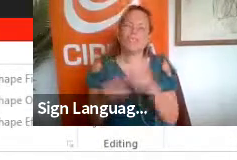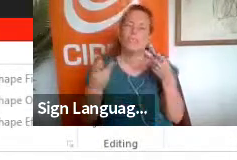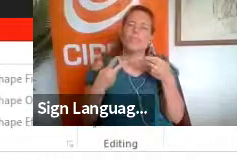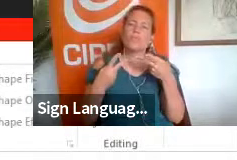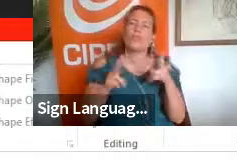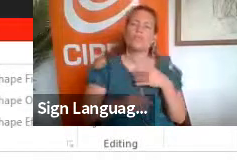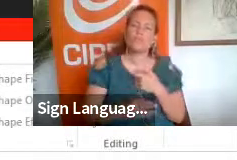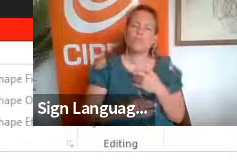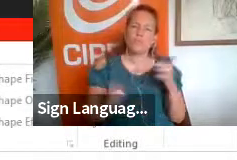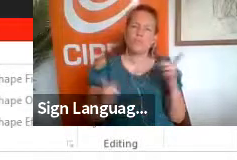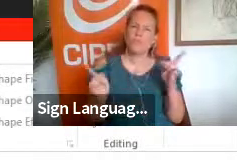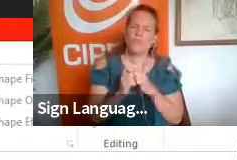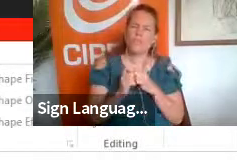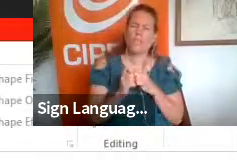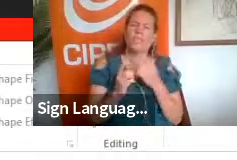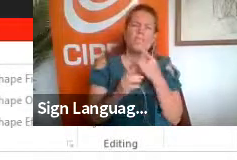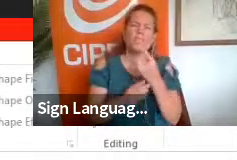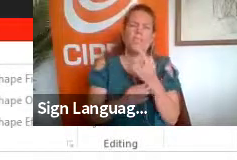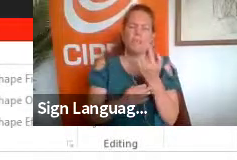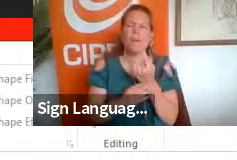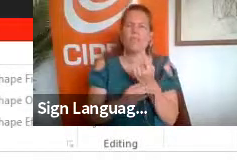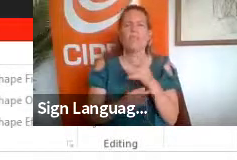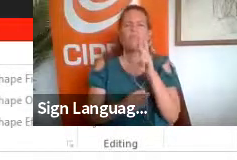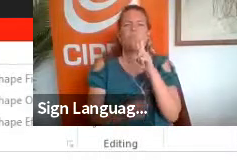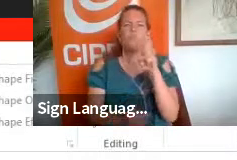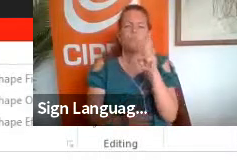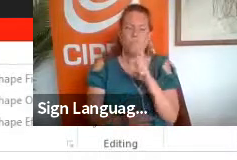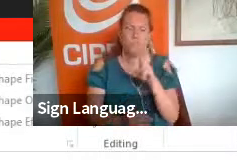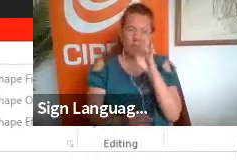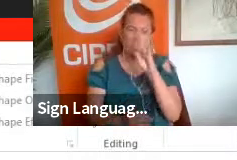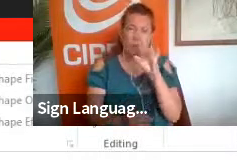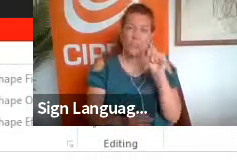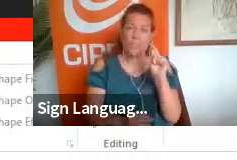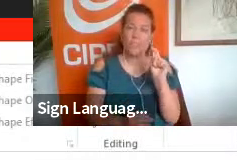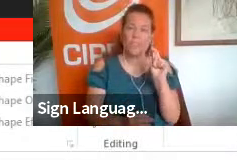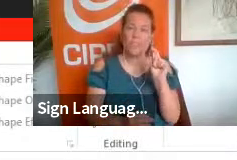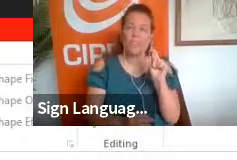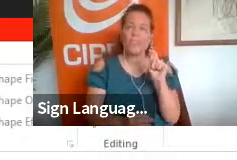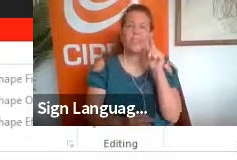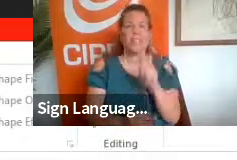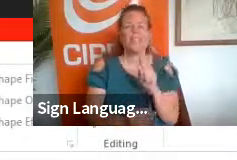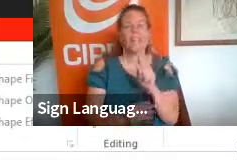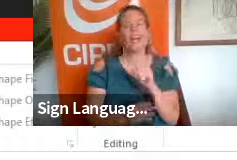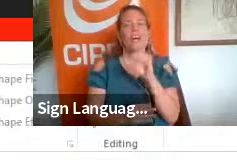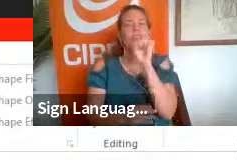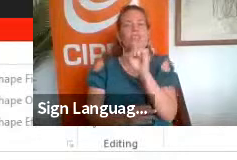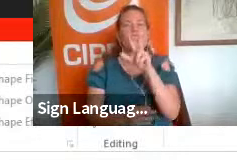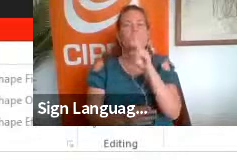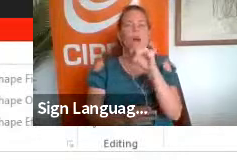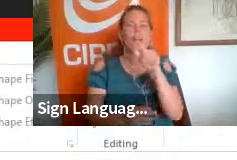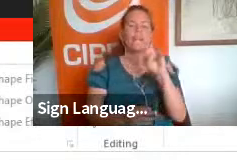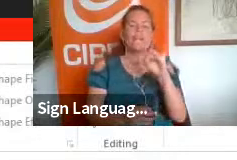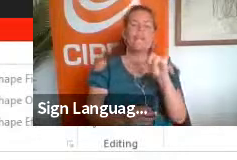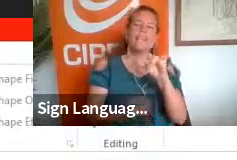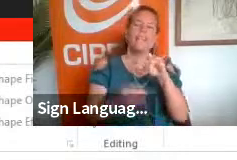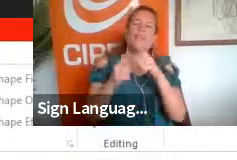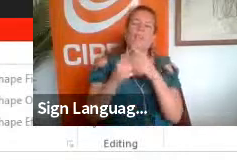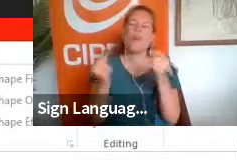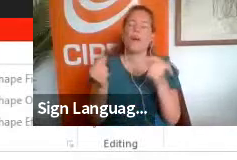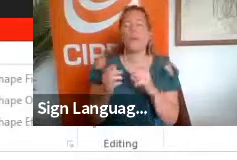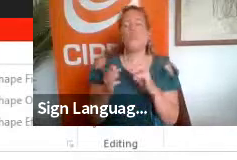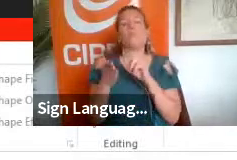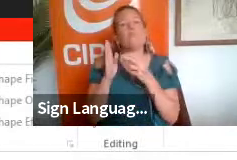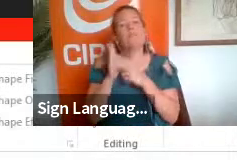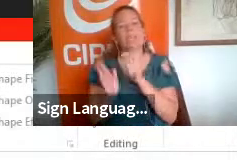speak about Reporti. So Reporti, the word itself is a Swahili word that means to report. So we wanted